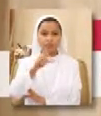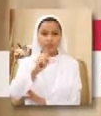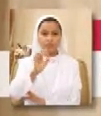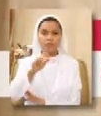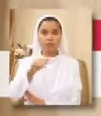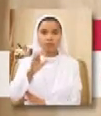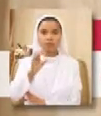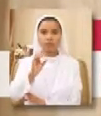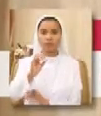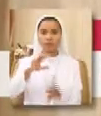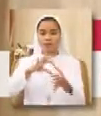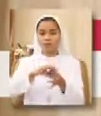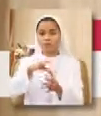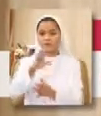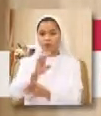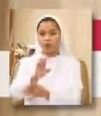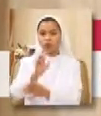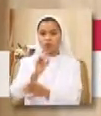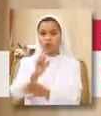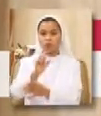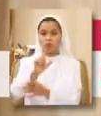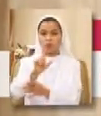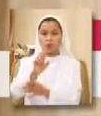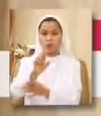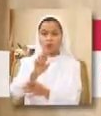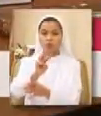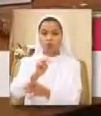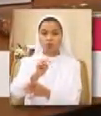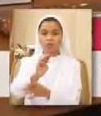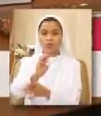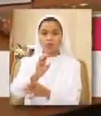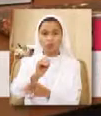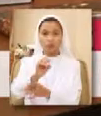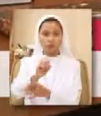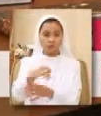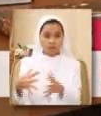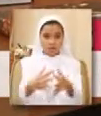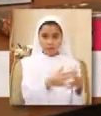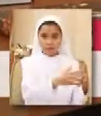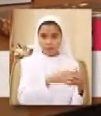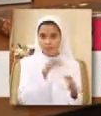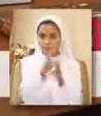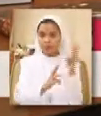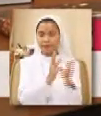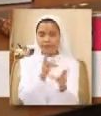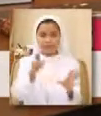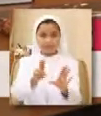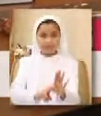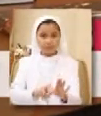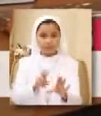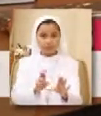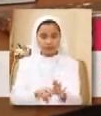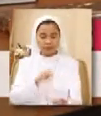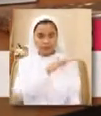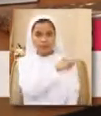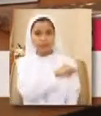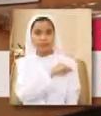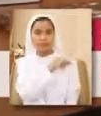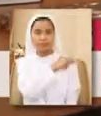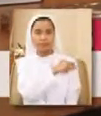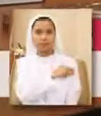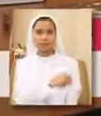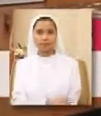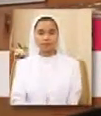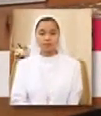of Columbus, yeah. Huh? They run it actually. Well, it's the American Wheelchair Mission. Yes. And